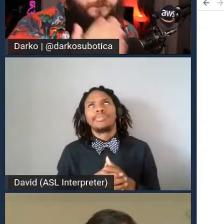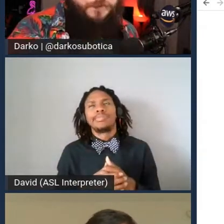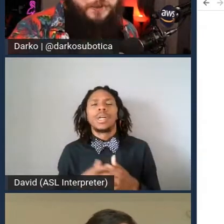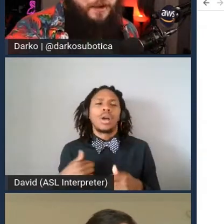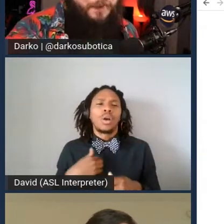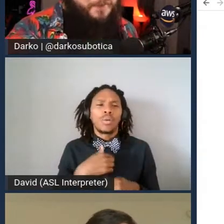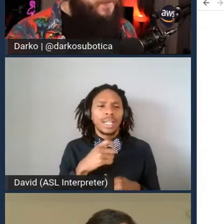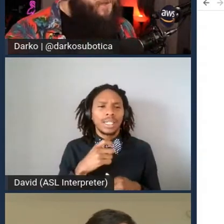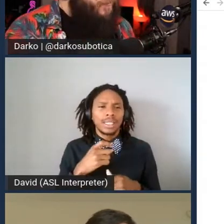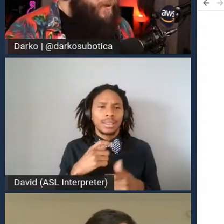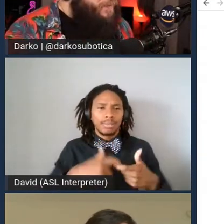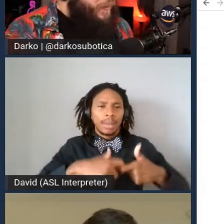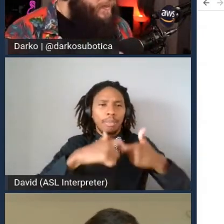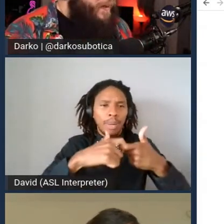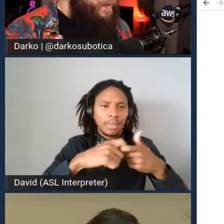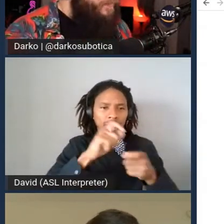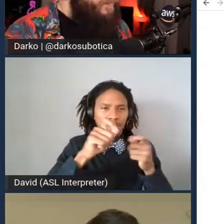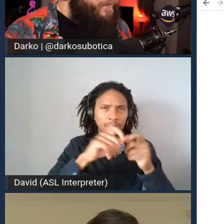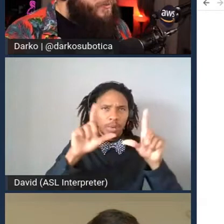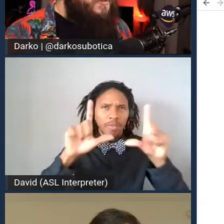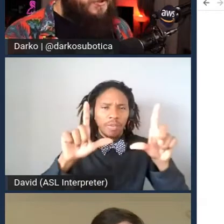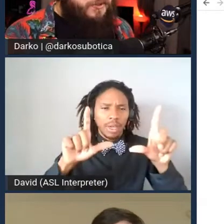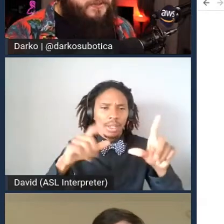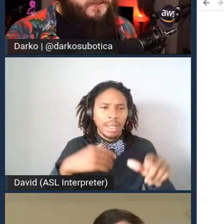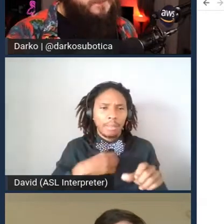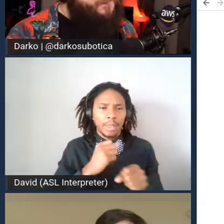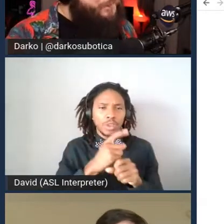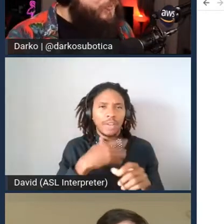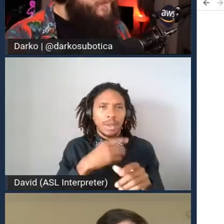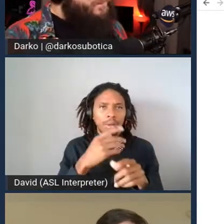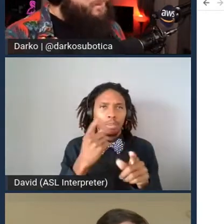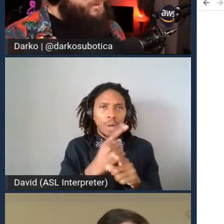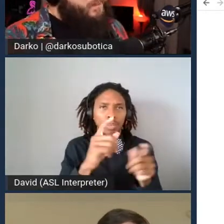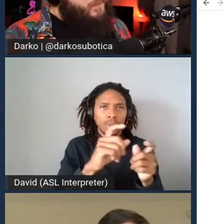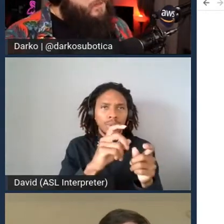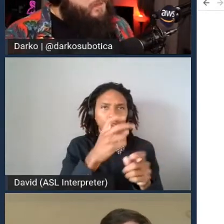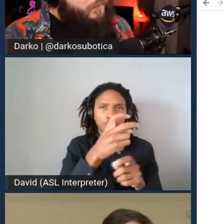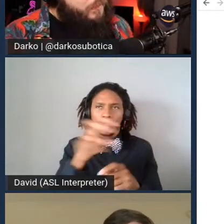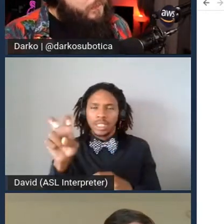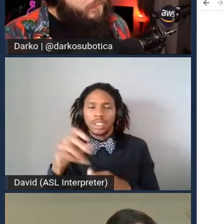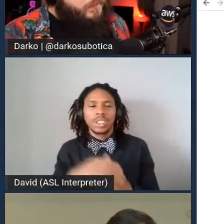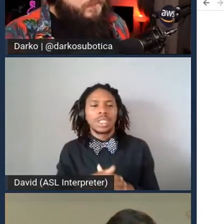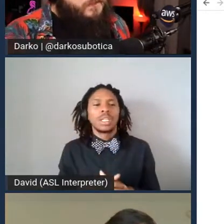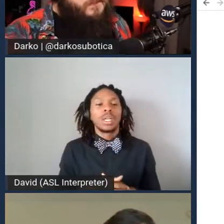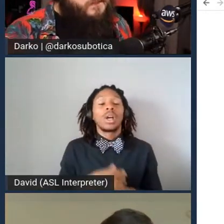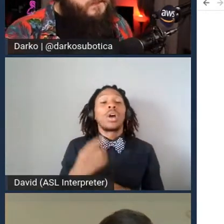to stop at a specific frame so we can make a proper transition in this case. One interesting thing